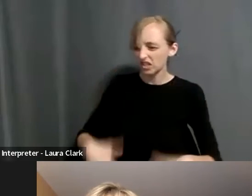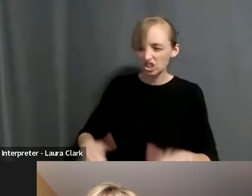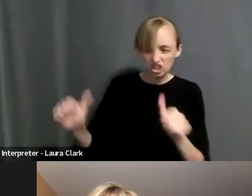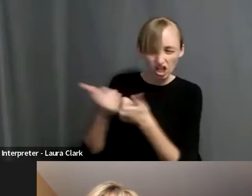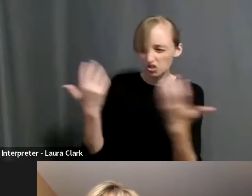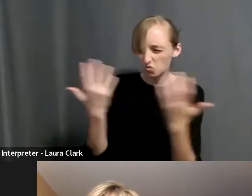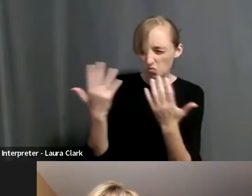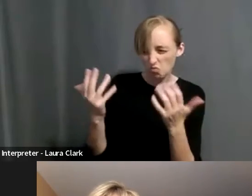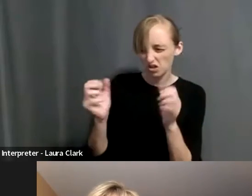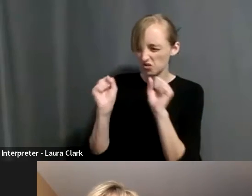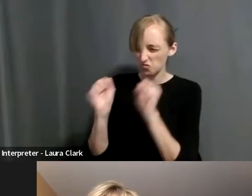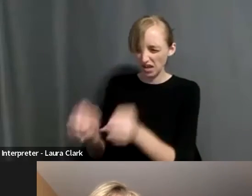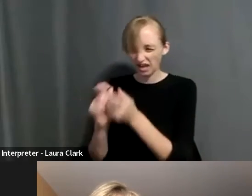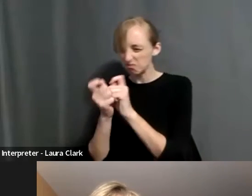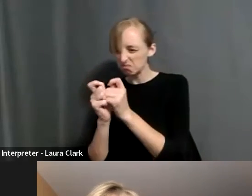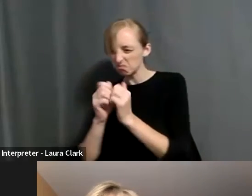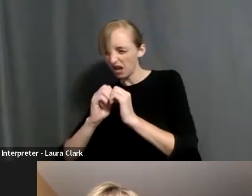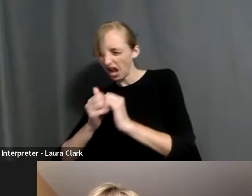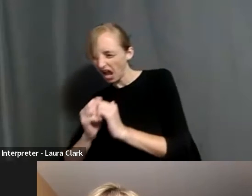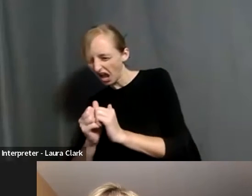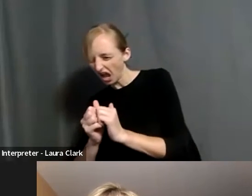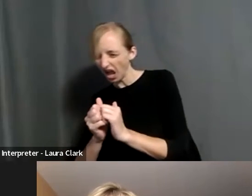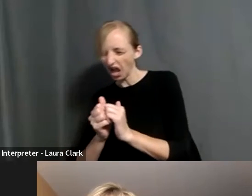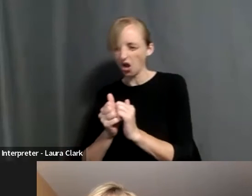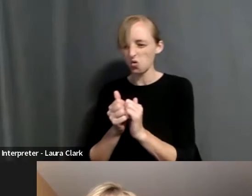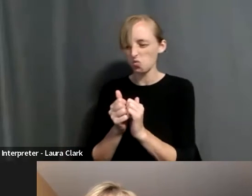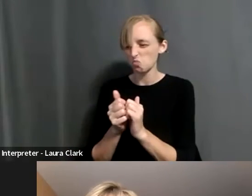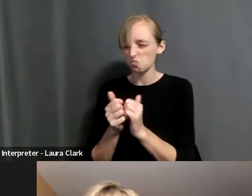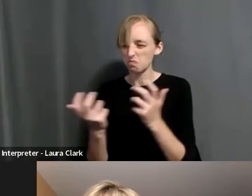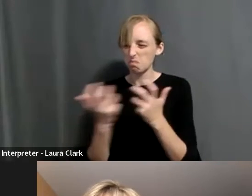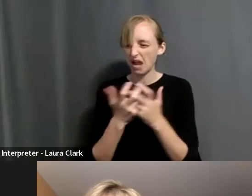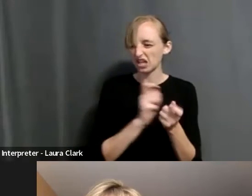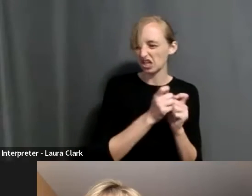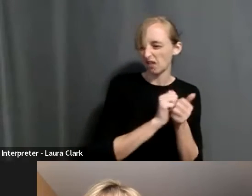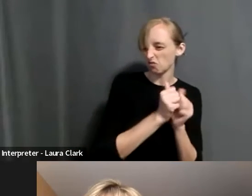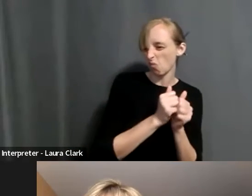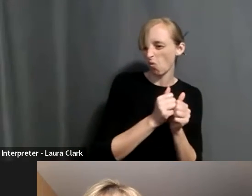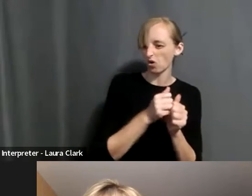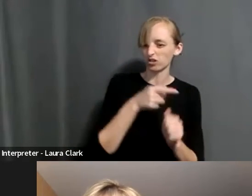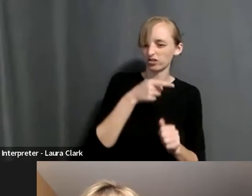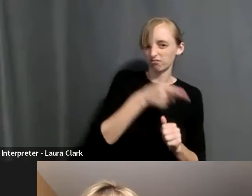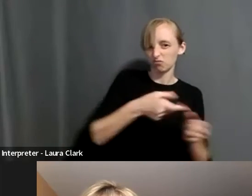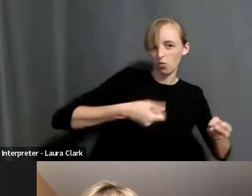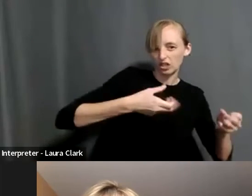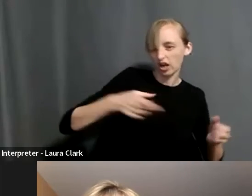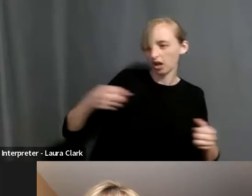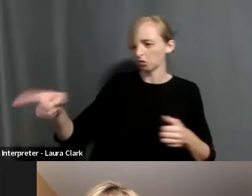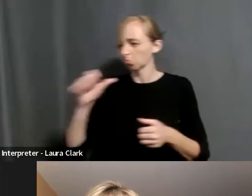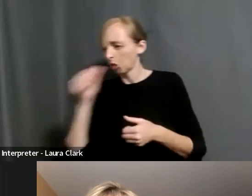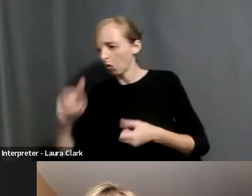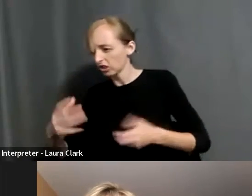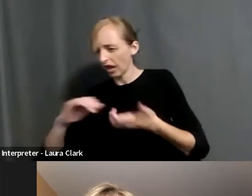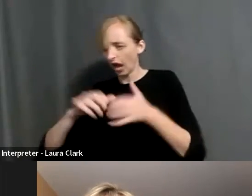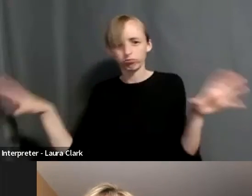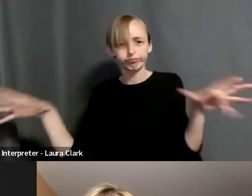have, and what could be modified or adaptive if you want to make it a group activity. I know,